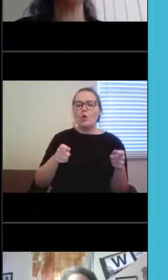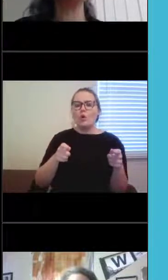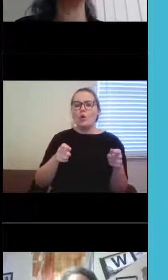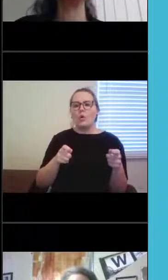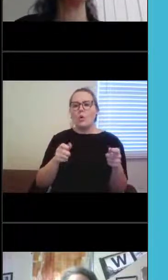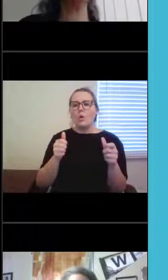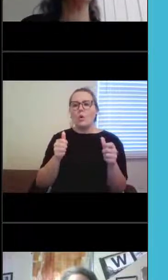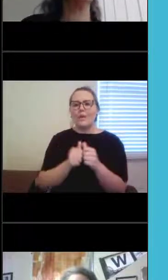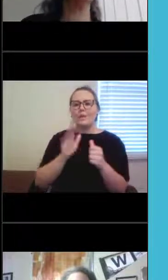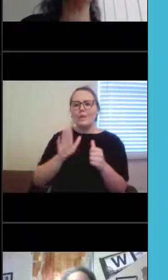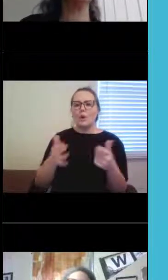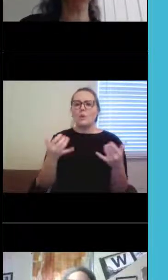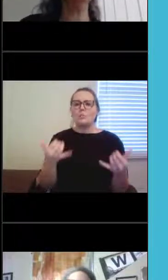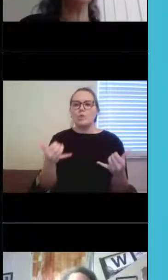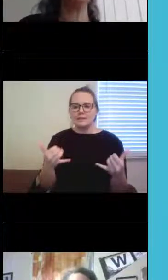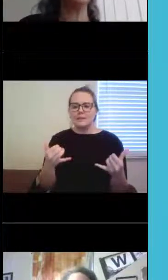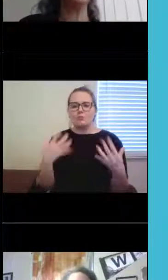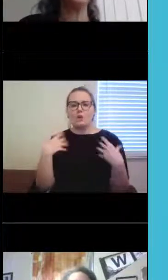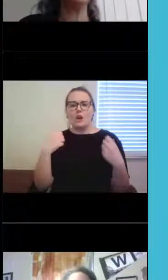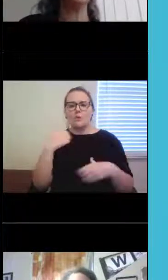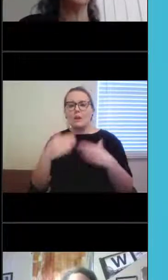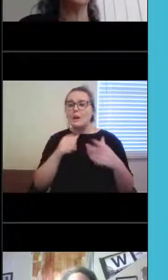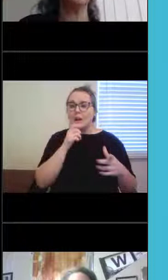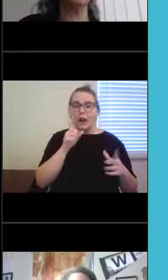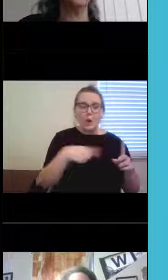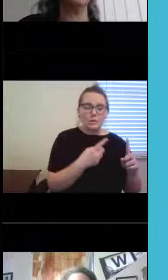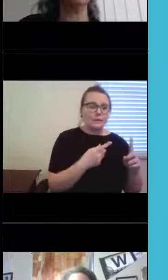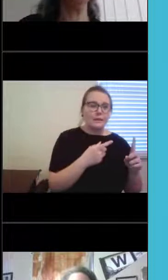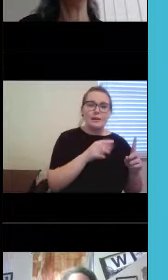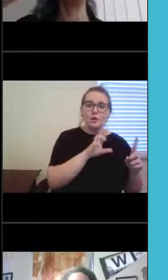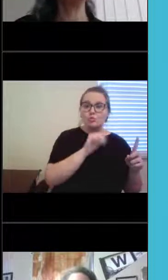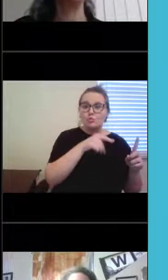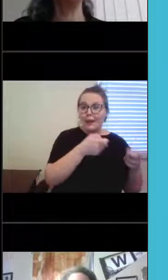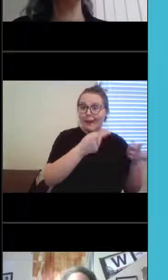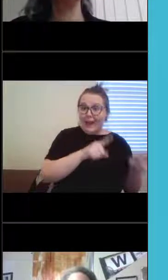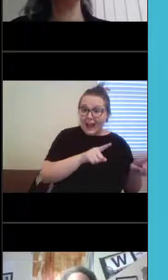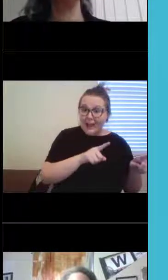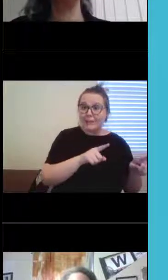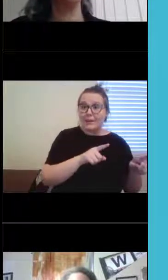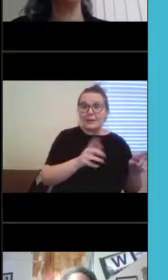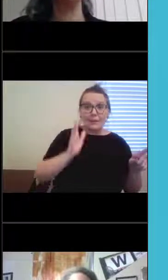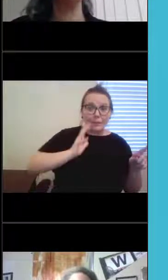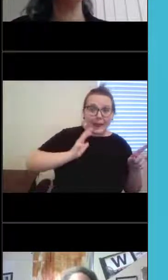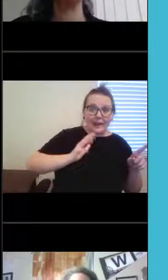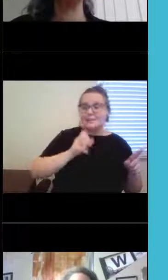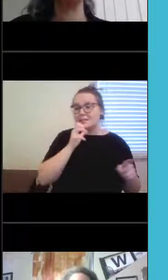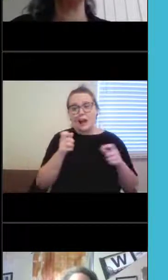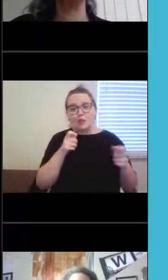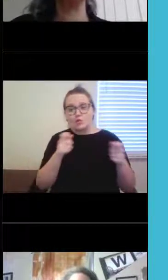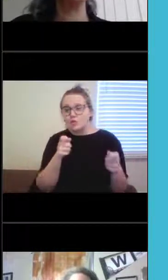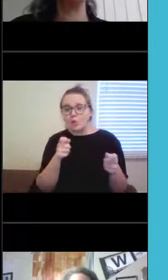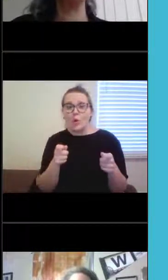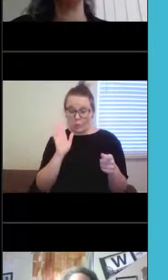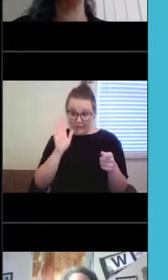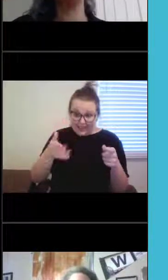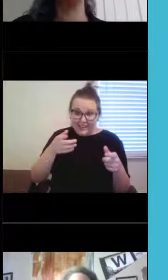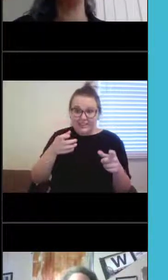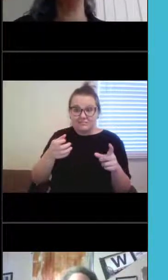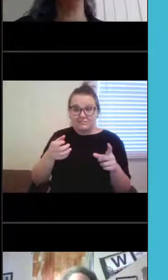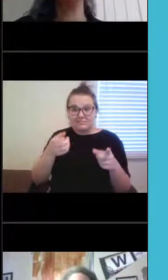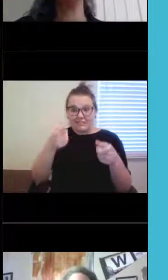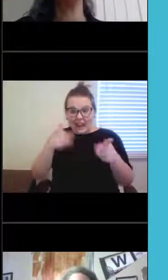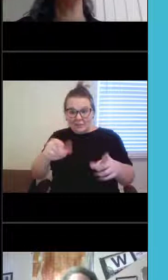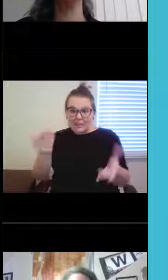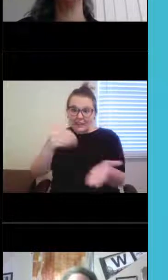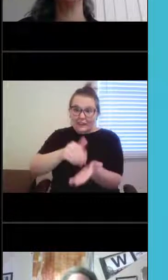recovery process. It's not control over if the rape happened or not in the past, and it's not control over, will I get assaulted again in the future, but right